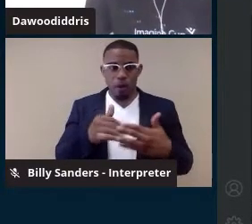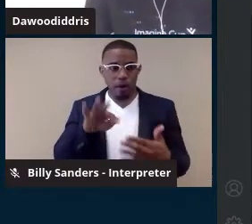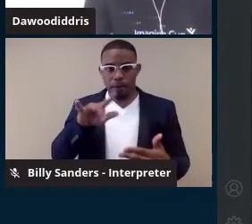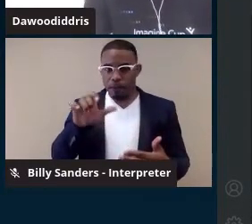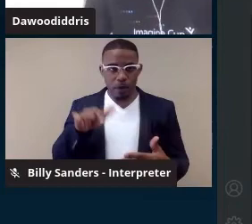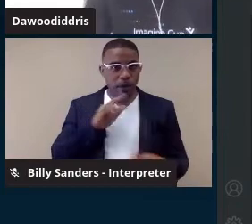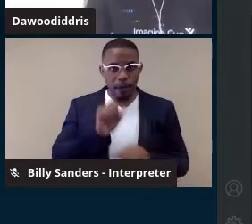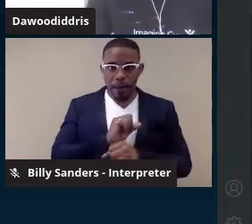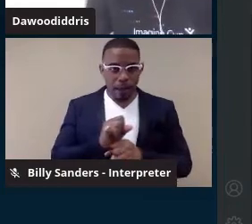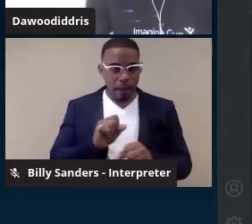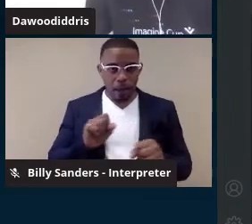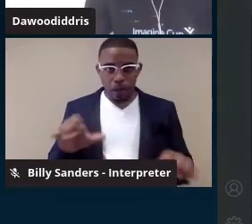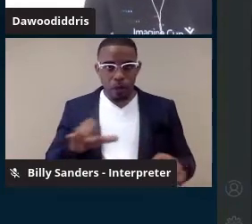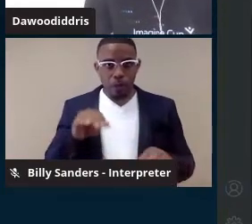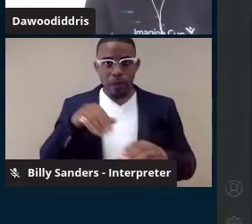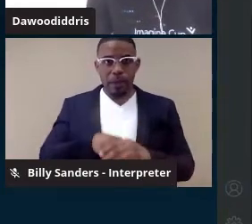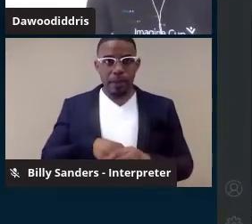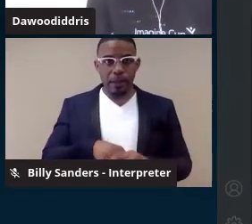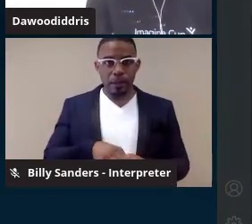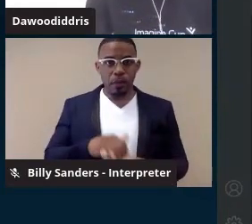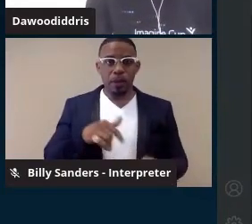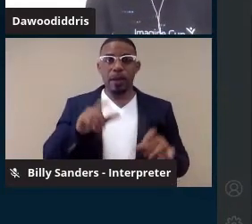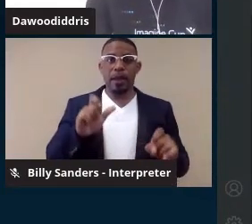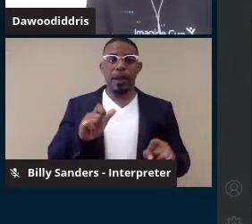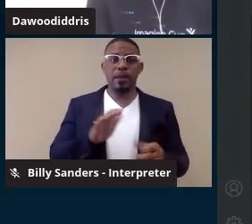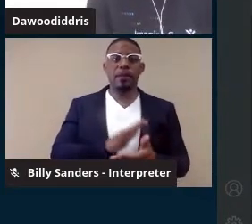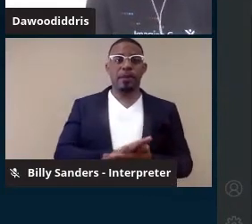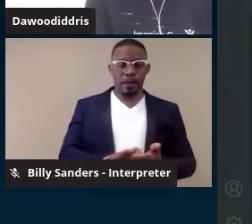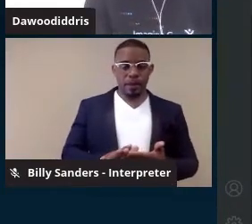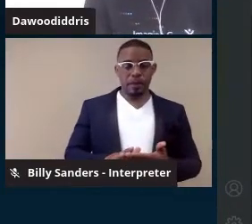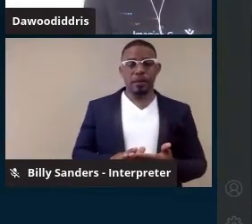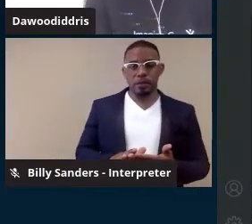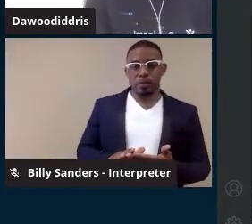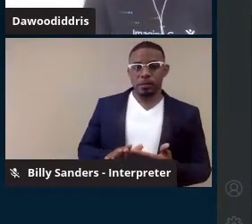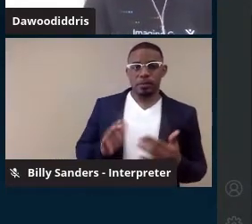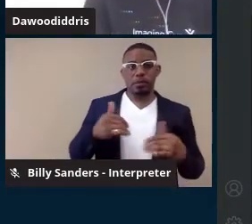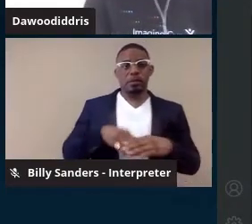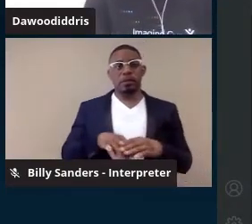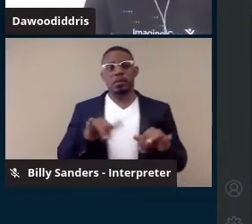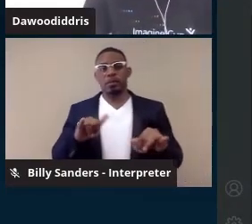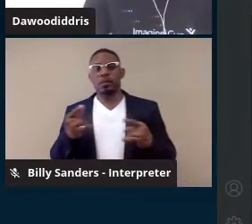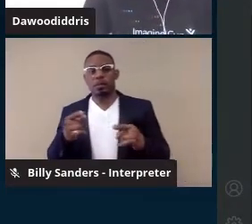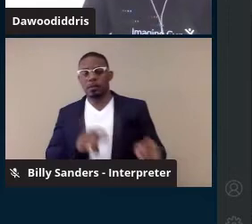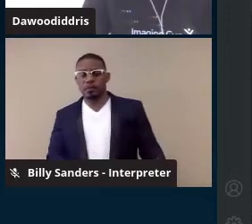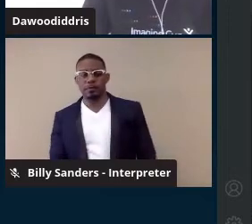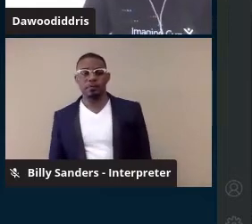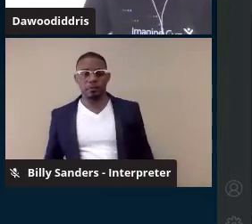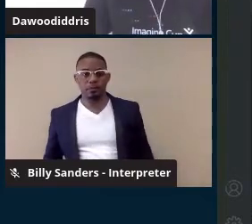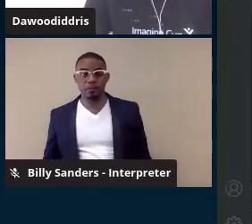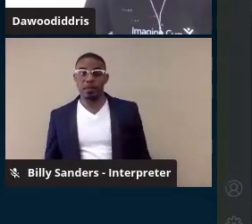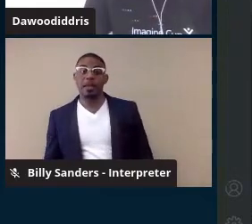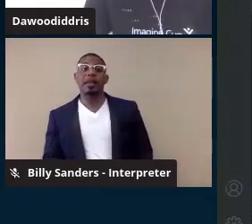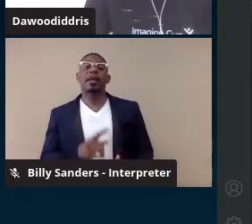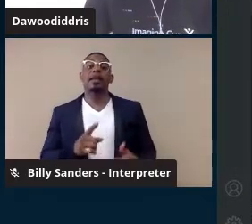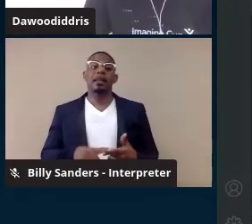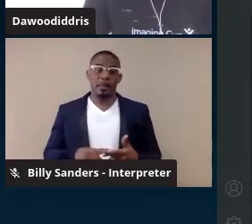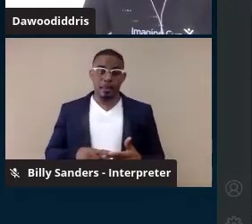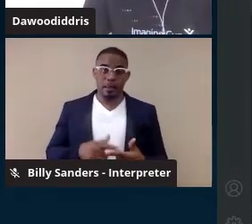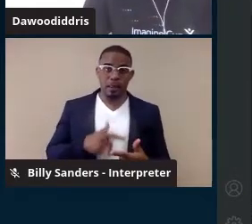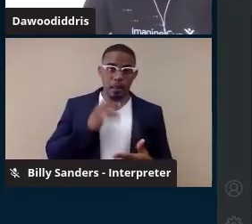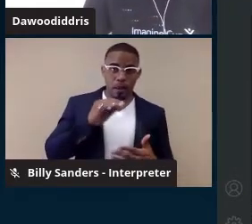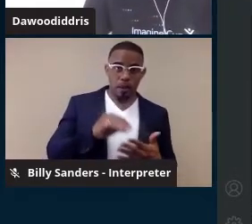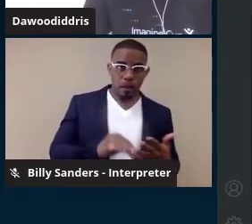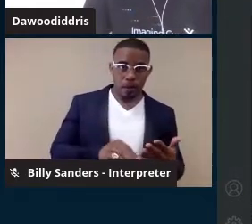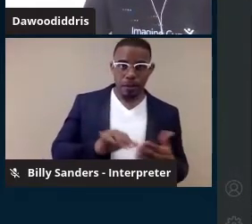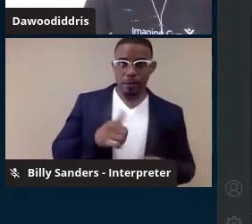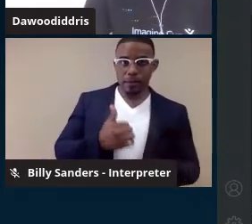are actually pulling in, we have a nice name to give it. Thanks to Kathy for this, actually. And then I will pull in